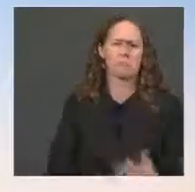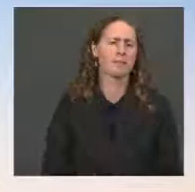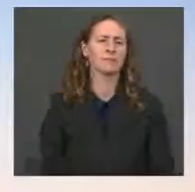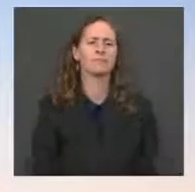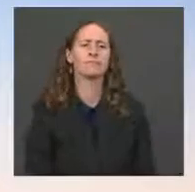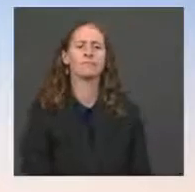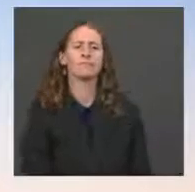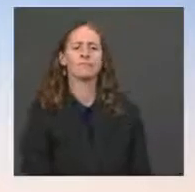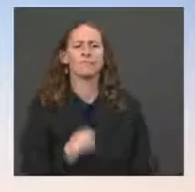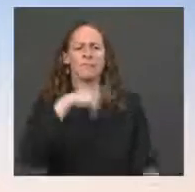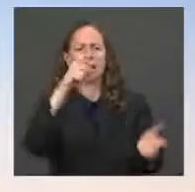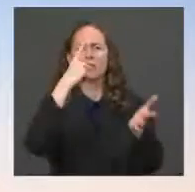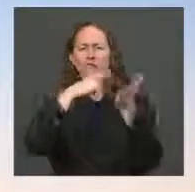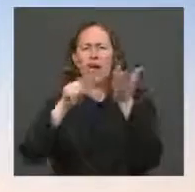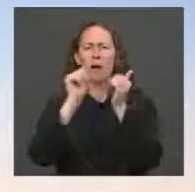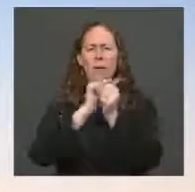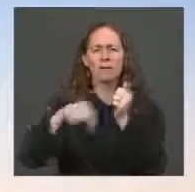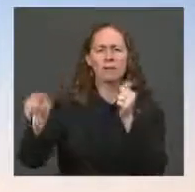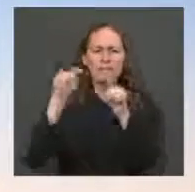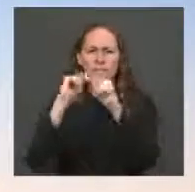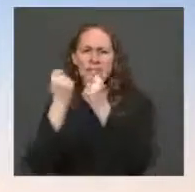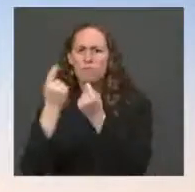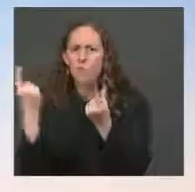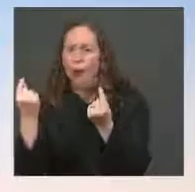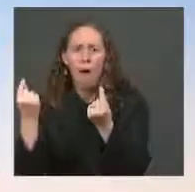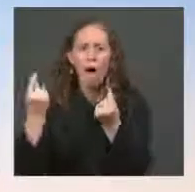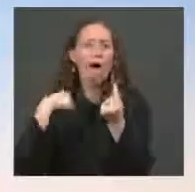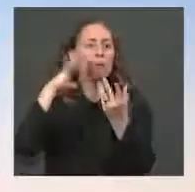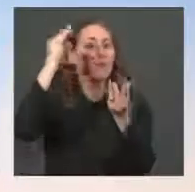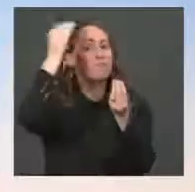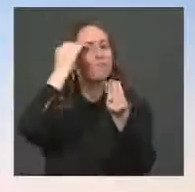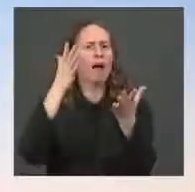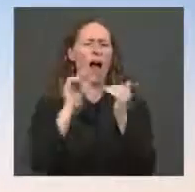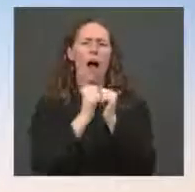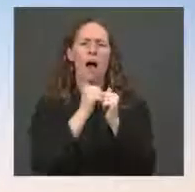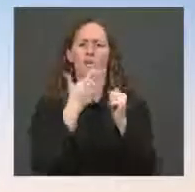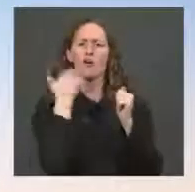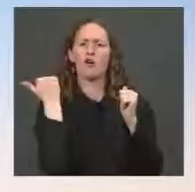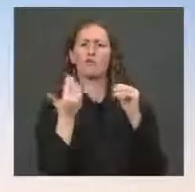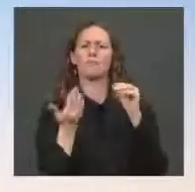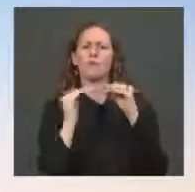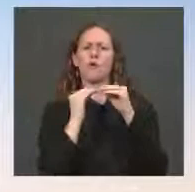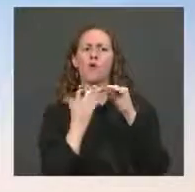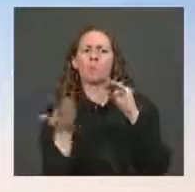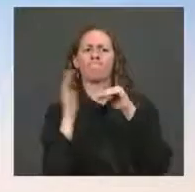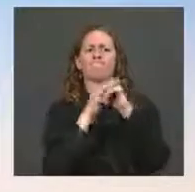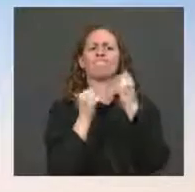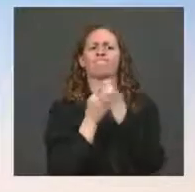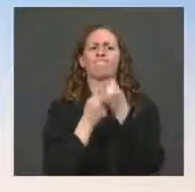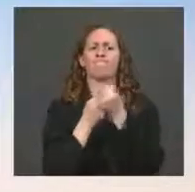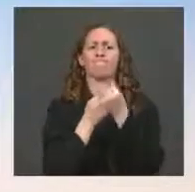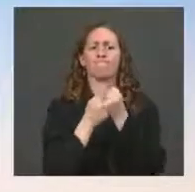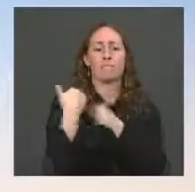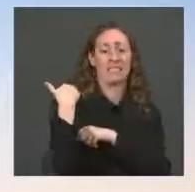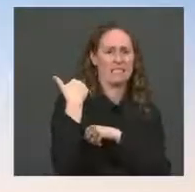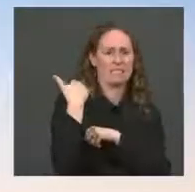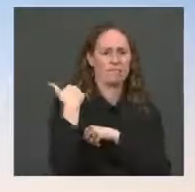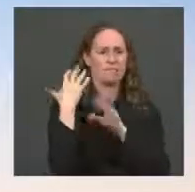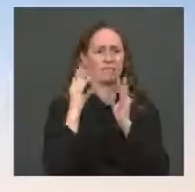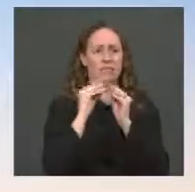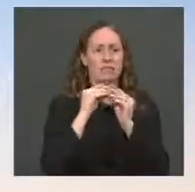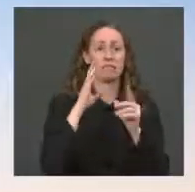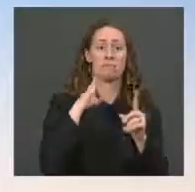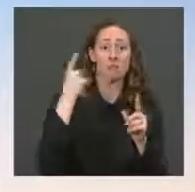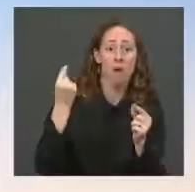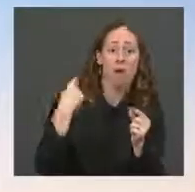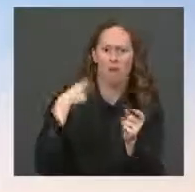we announced we were providing additional assistance when we had that meeting, but in terms of the specifics, I'd have to check with our team. Go